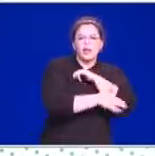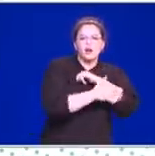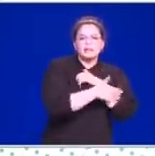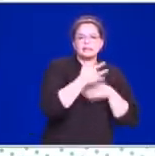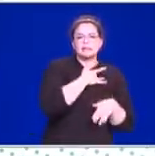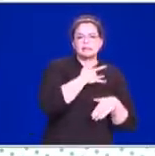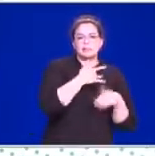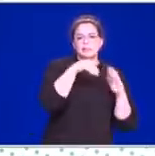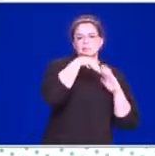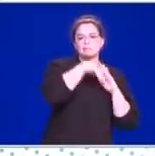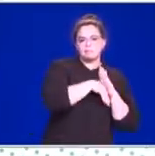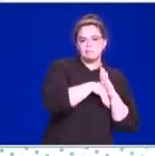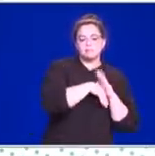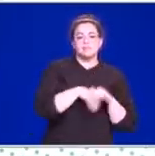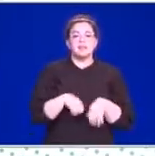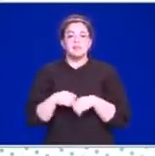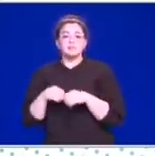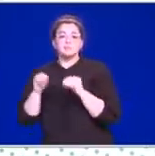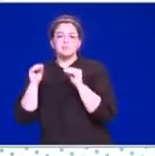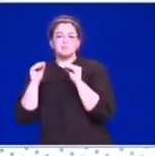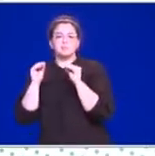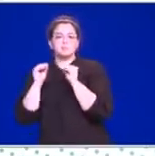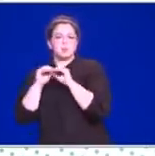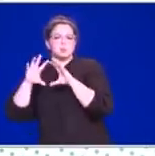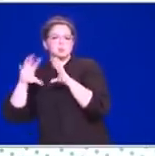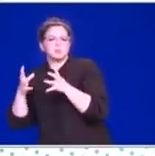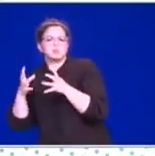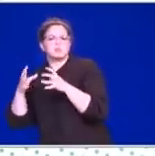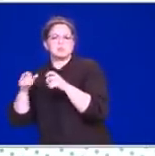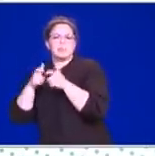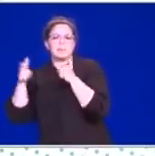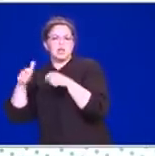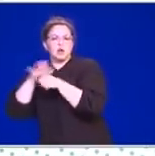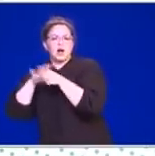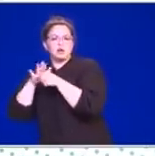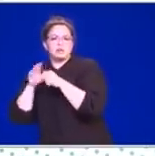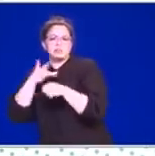tended to lose population, and more populous counties tended to grow.